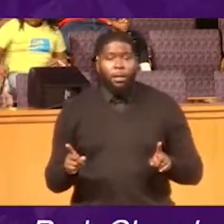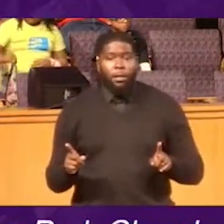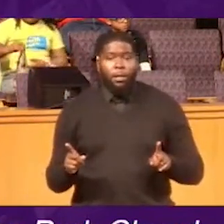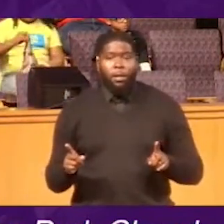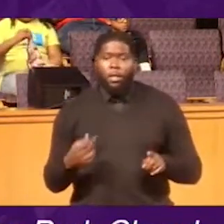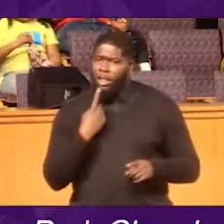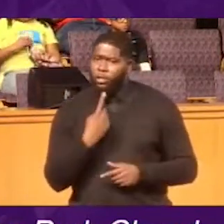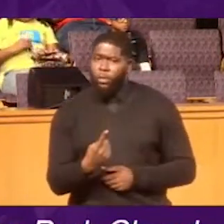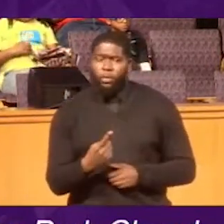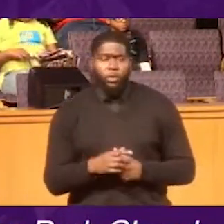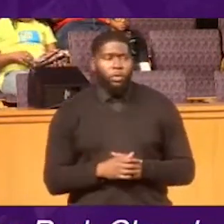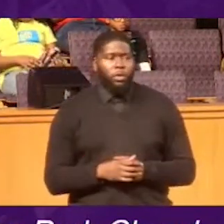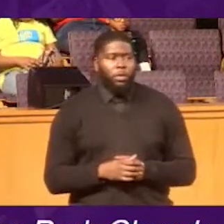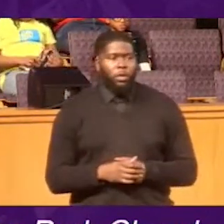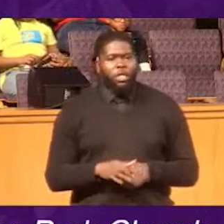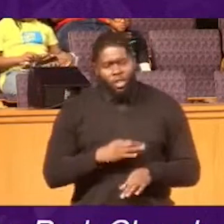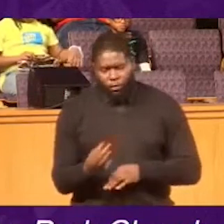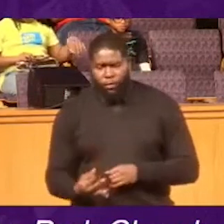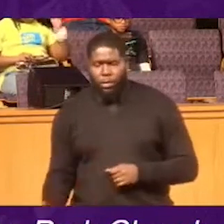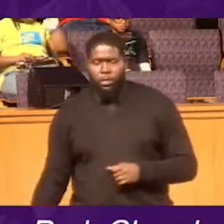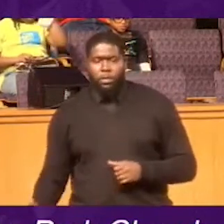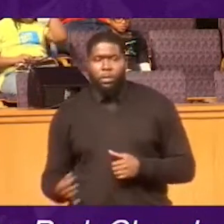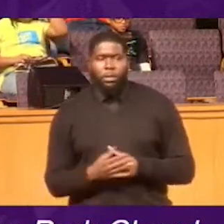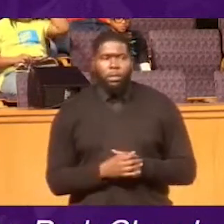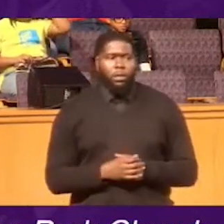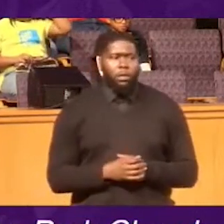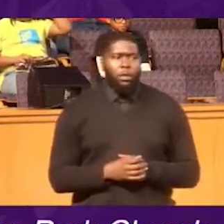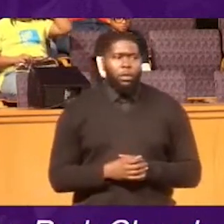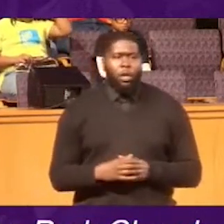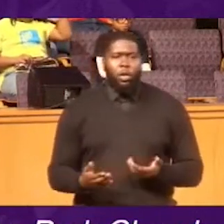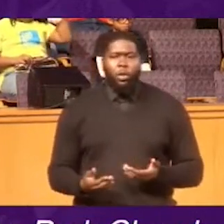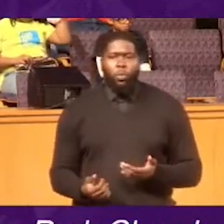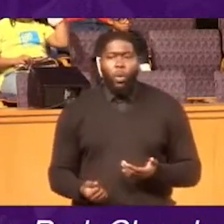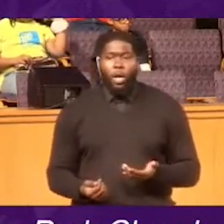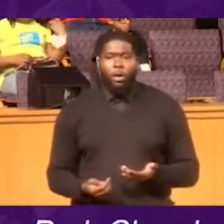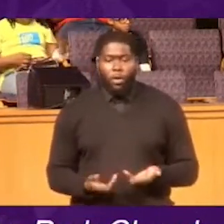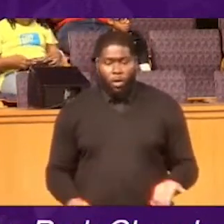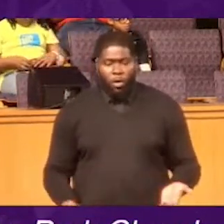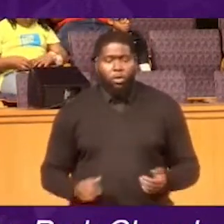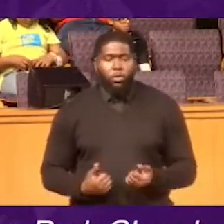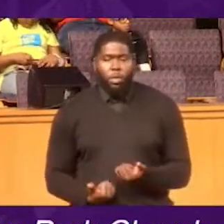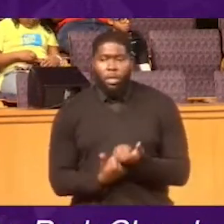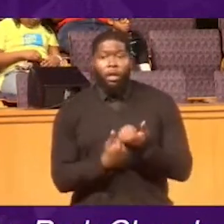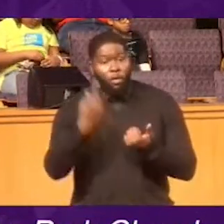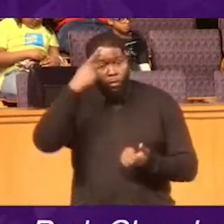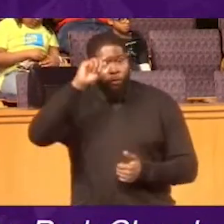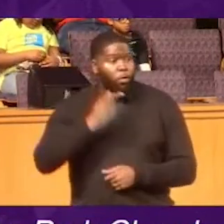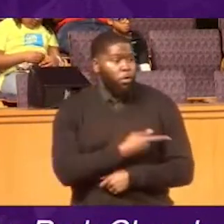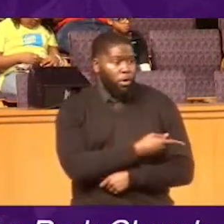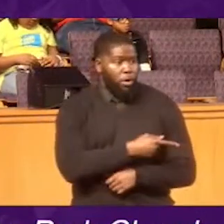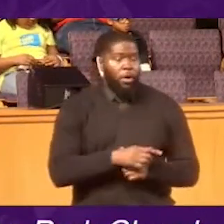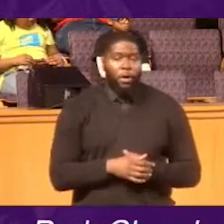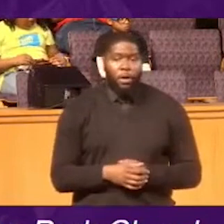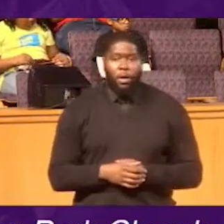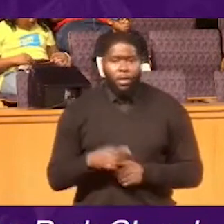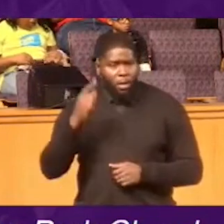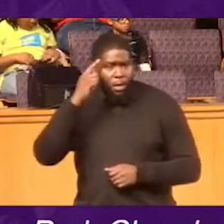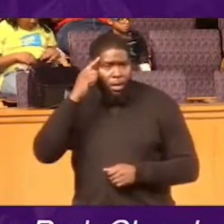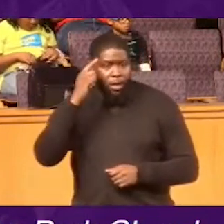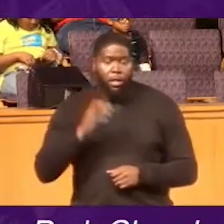she's told you that she falls. We're there to be there for her. But think